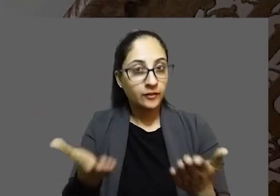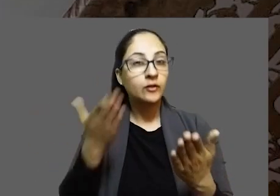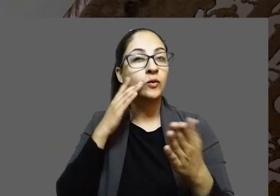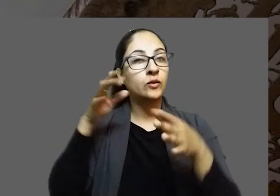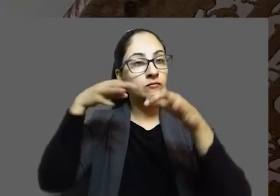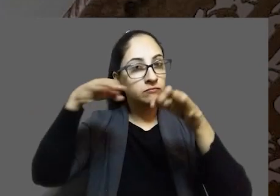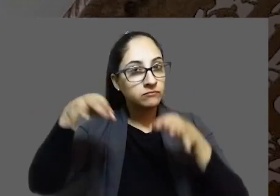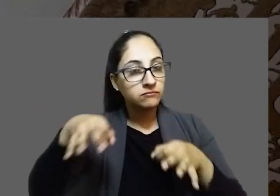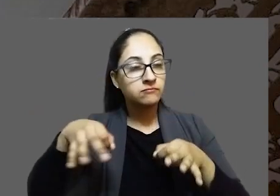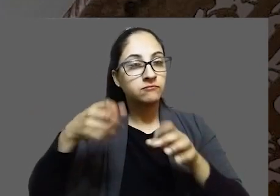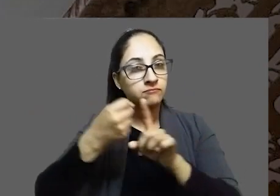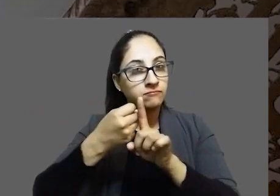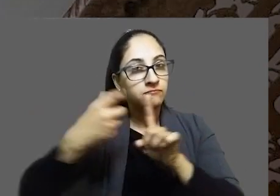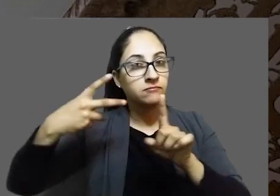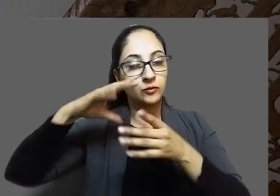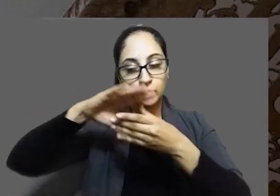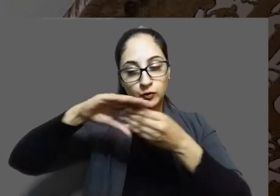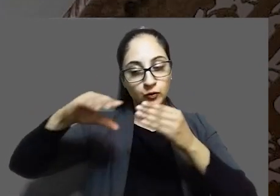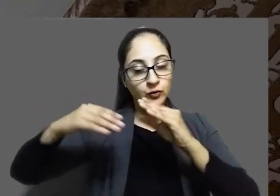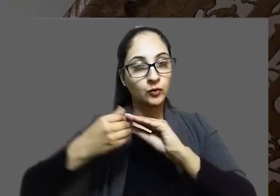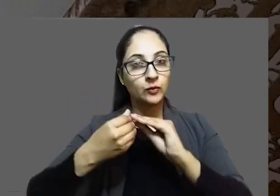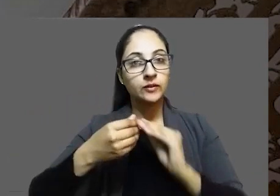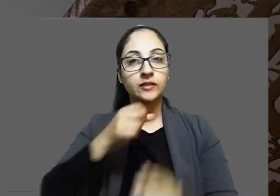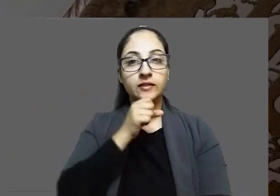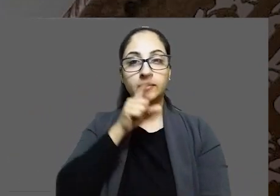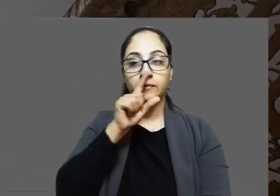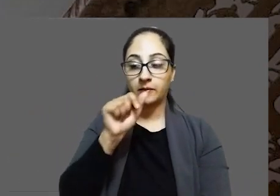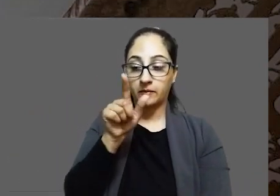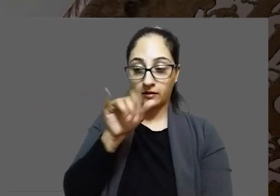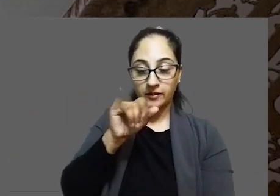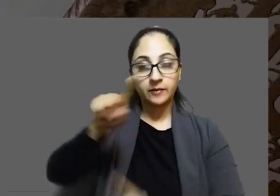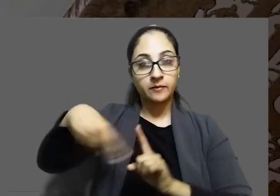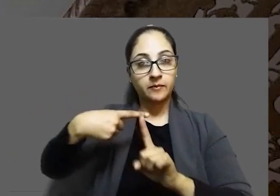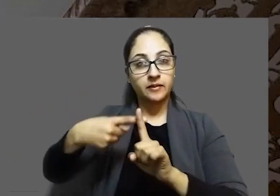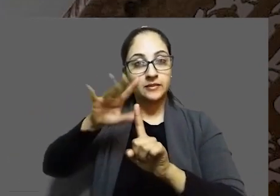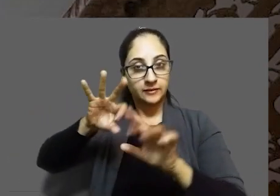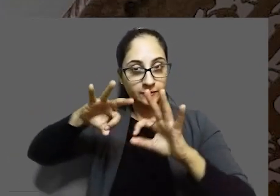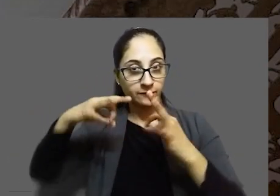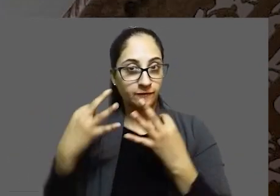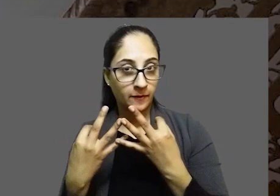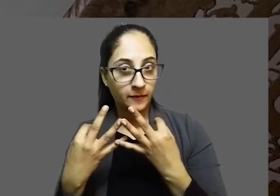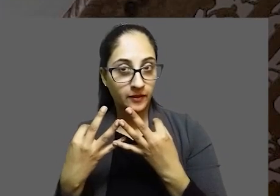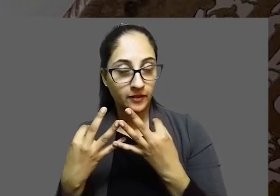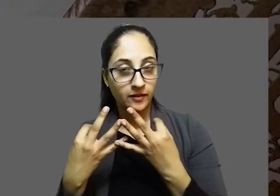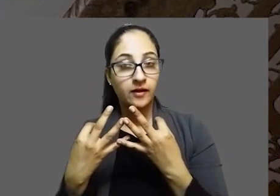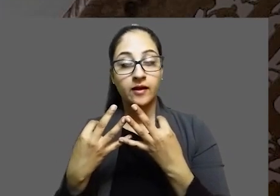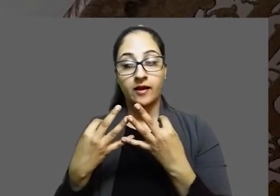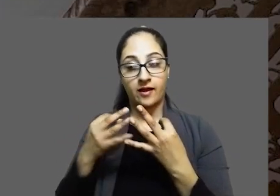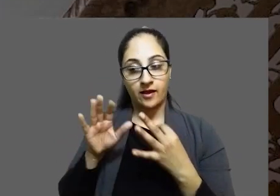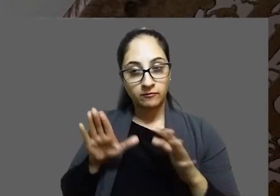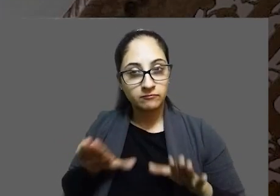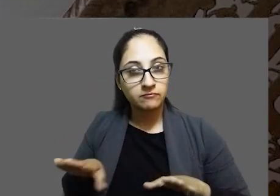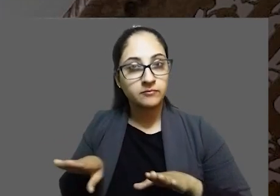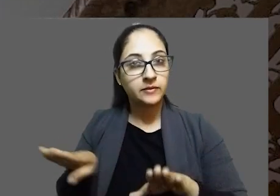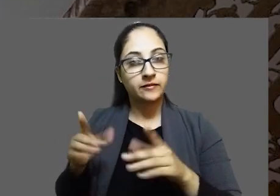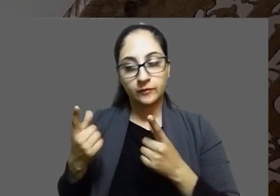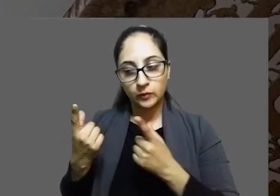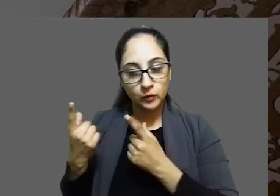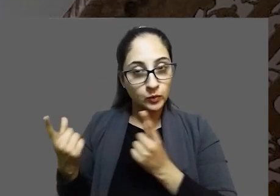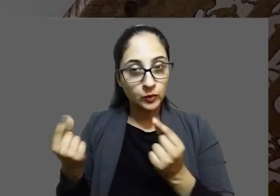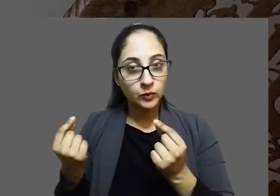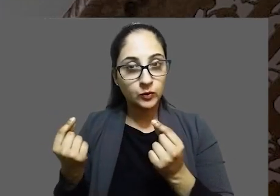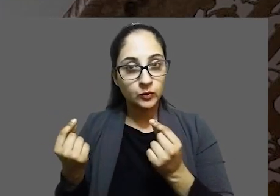Ali and members of the Ahlul Bayt and the values and ethics we can learn from their example. We will then have a